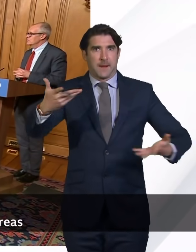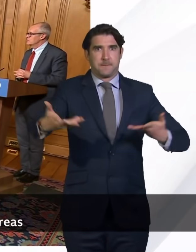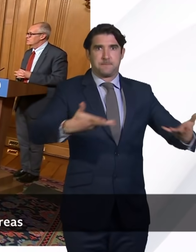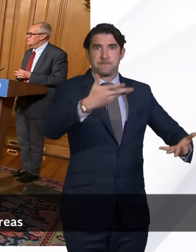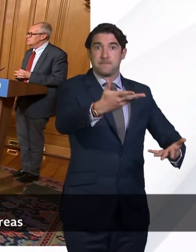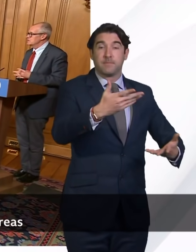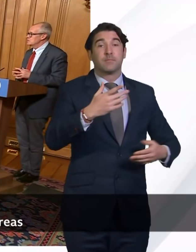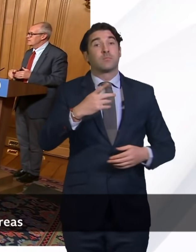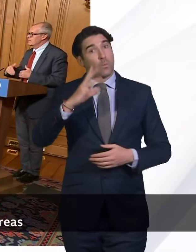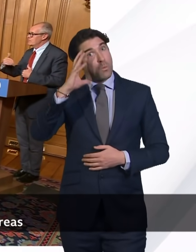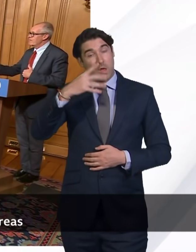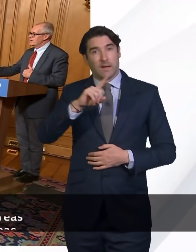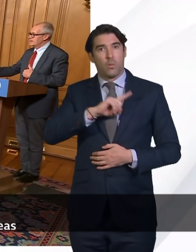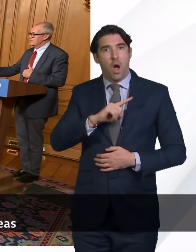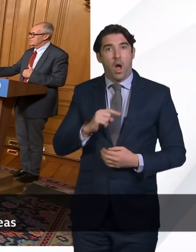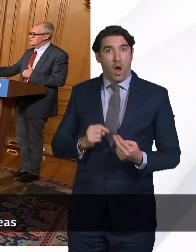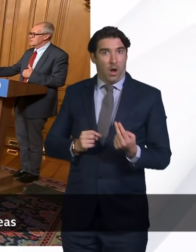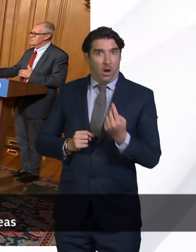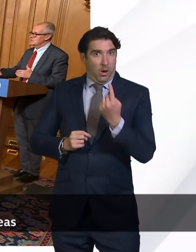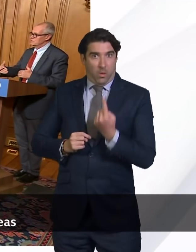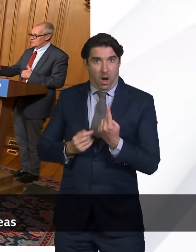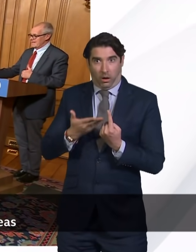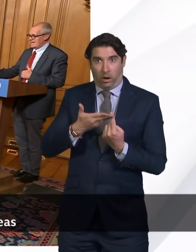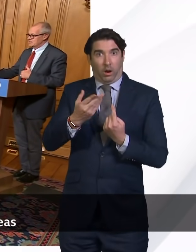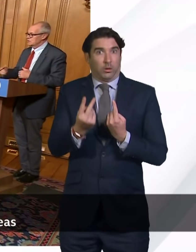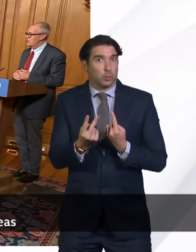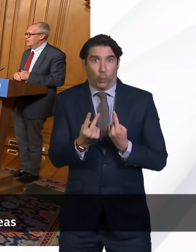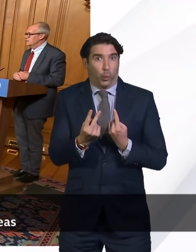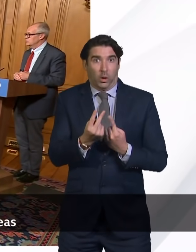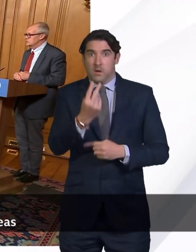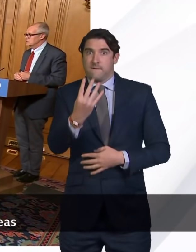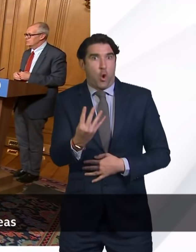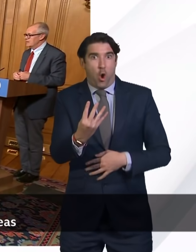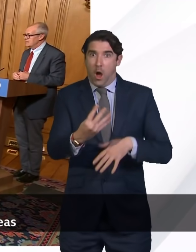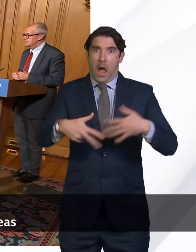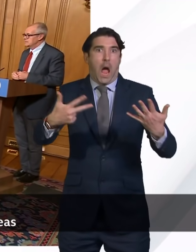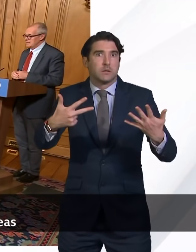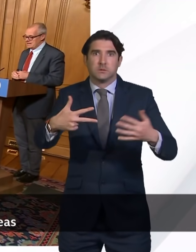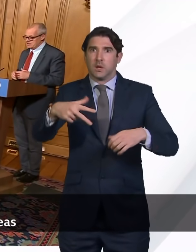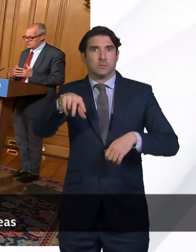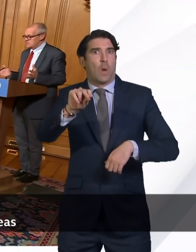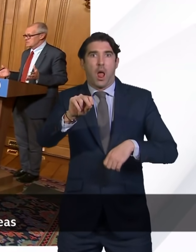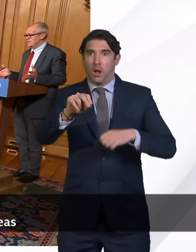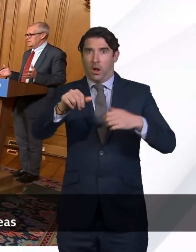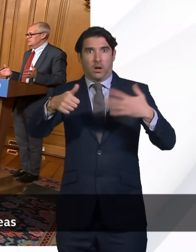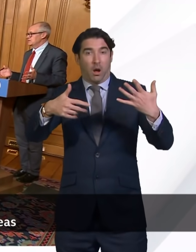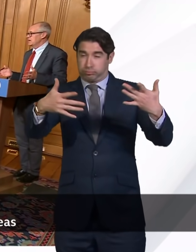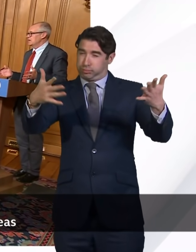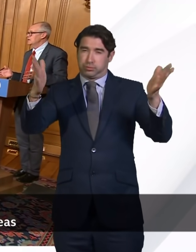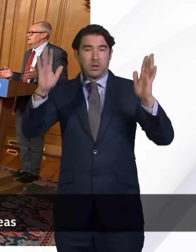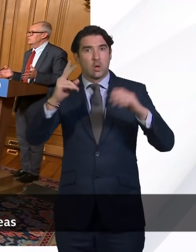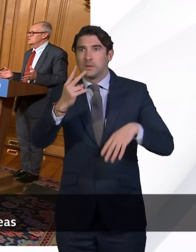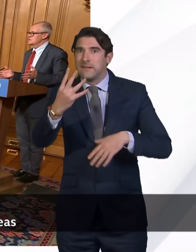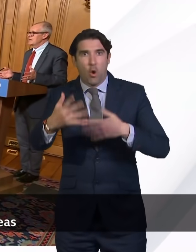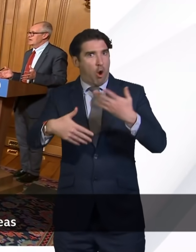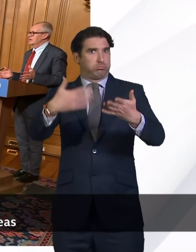exponential growth, which means you end up with very high numbers, and it means you've got to act quickly in order to deal with that. And as Chris has laid out